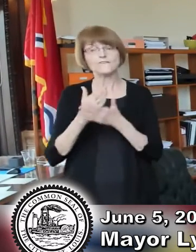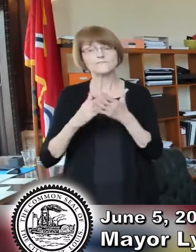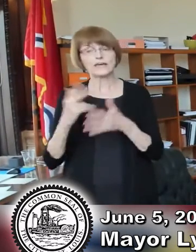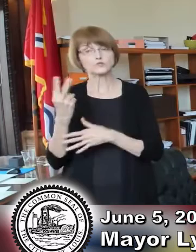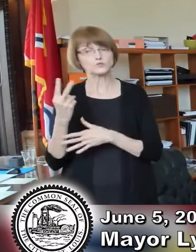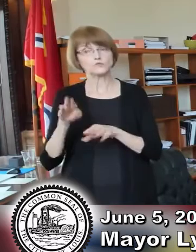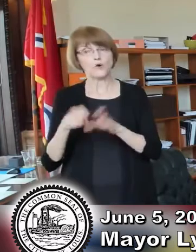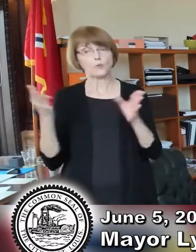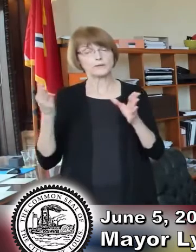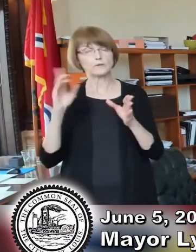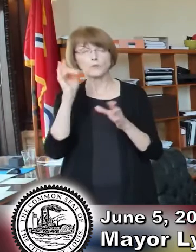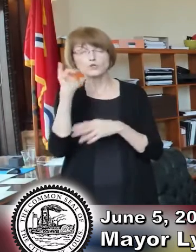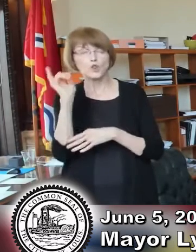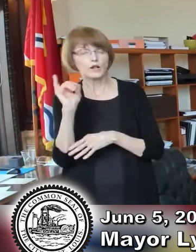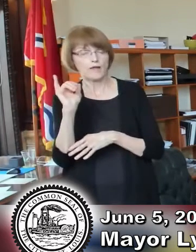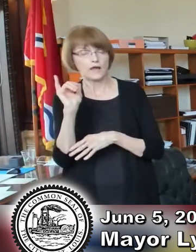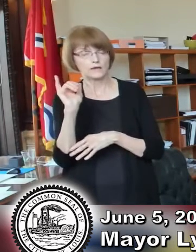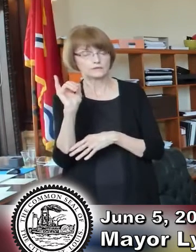So